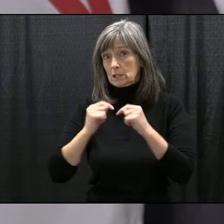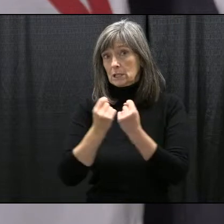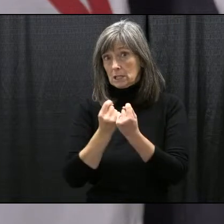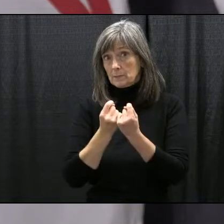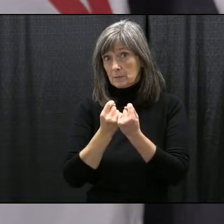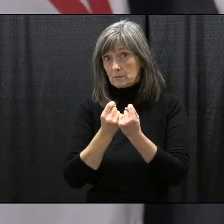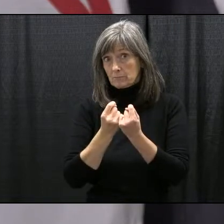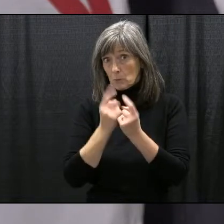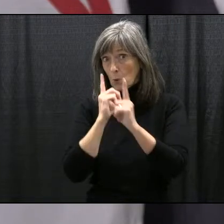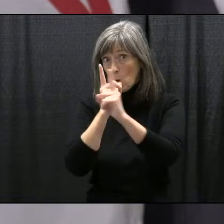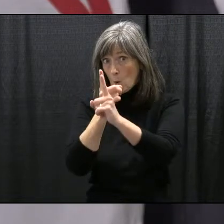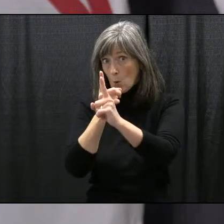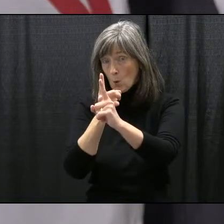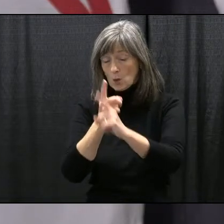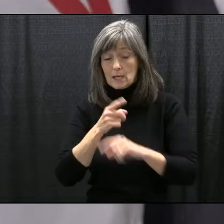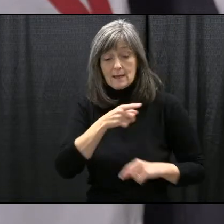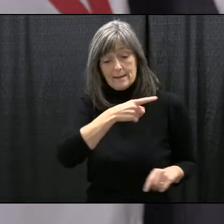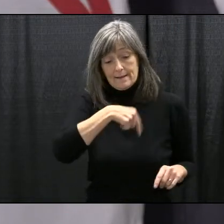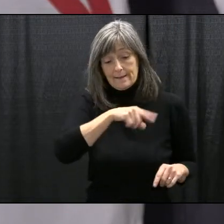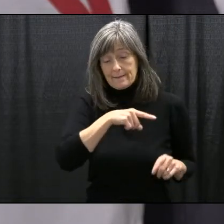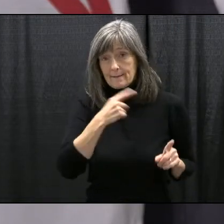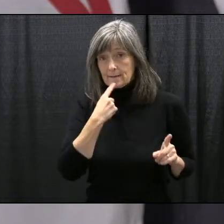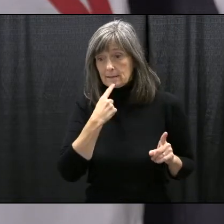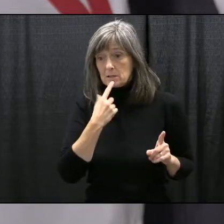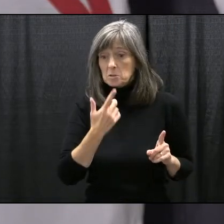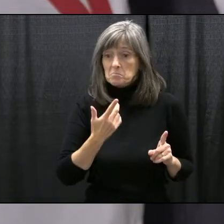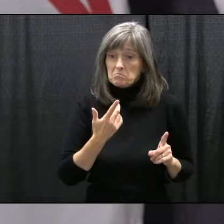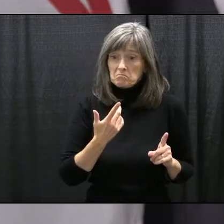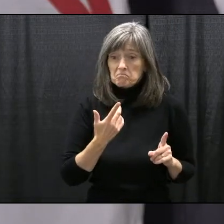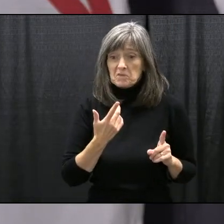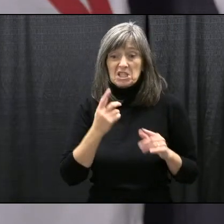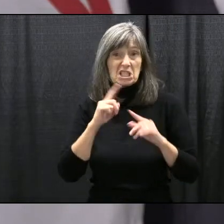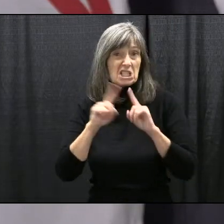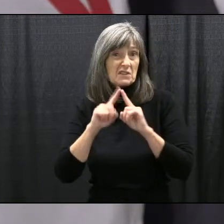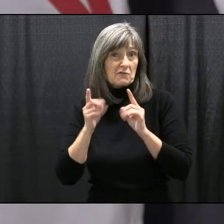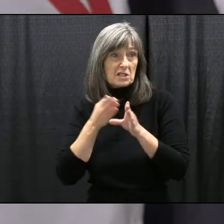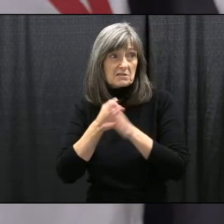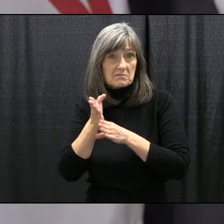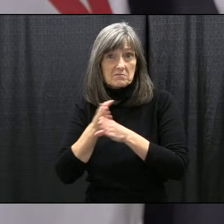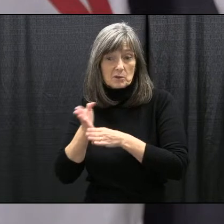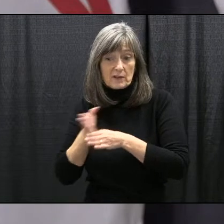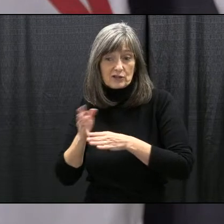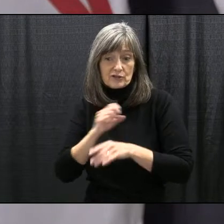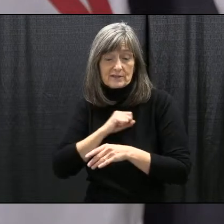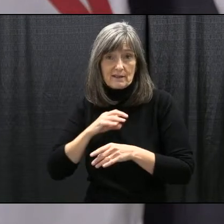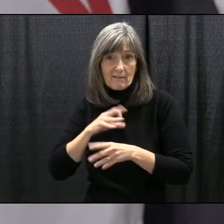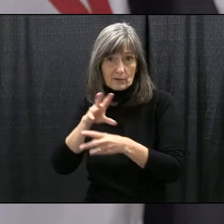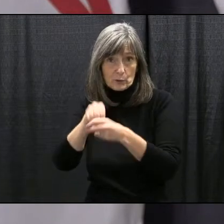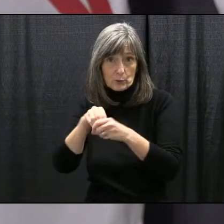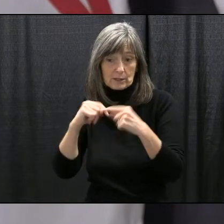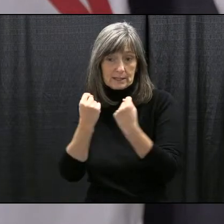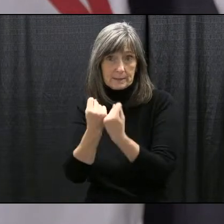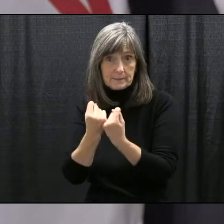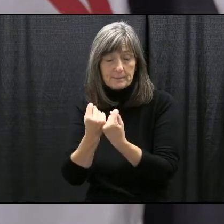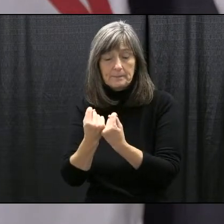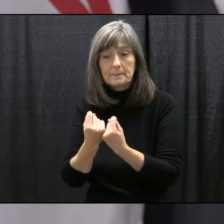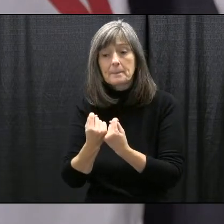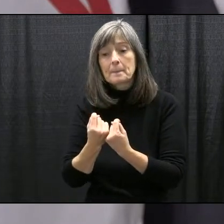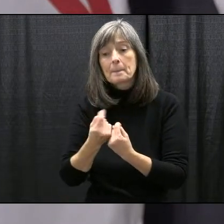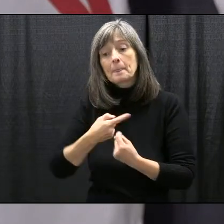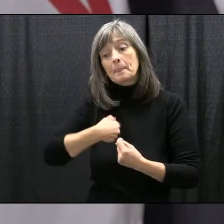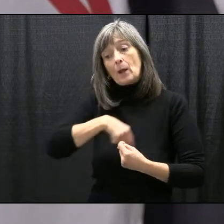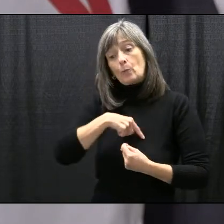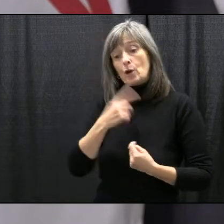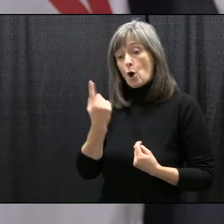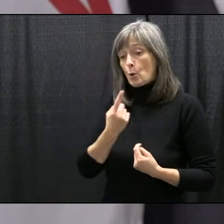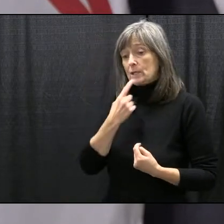teams. They envisage them as having various providers, and our mantra has always been the right care